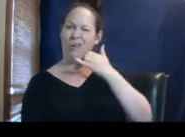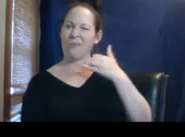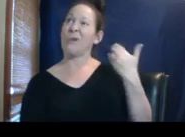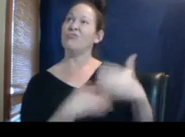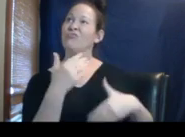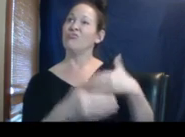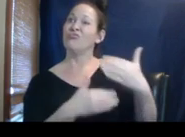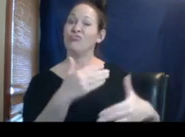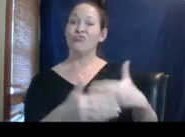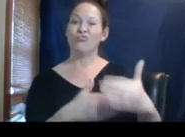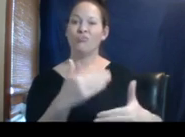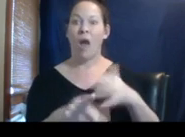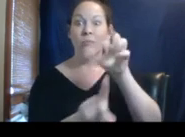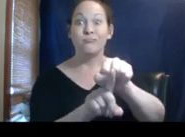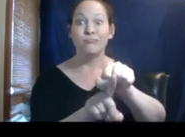happens.